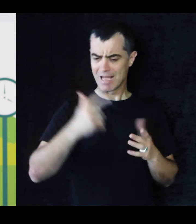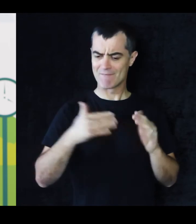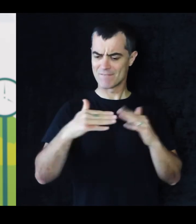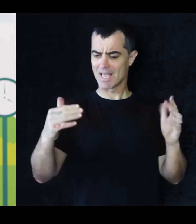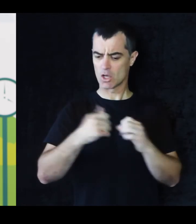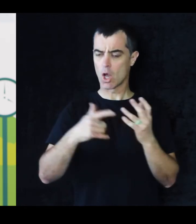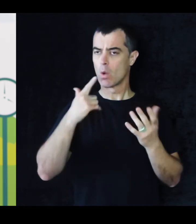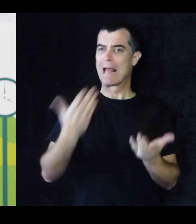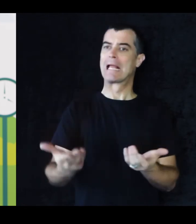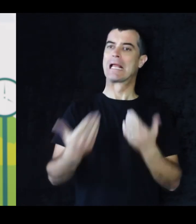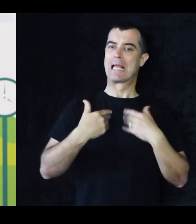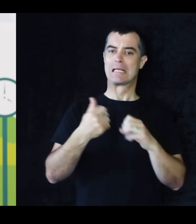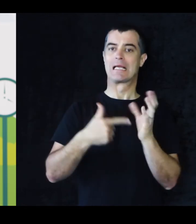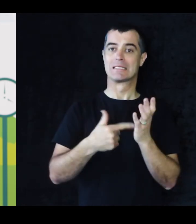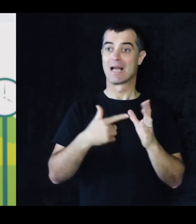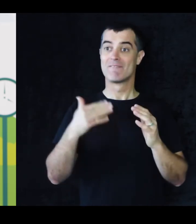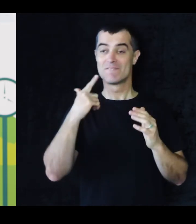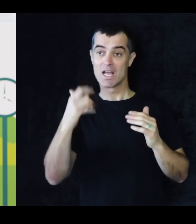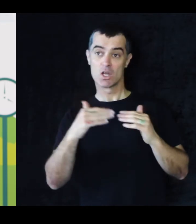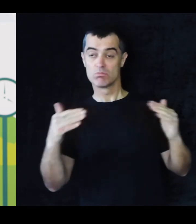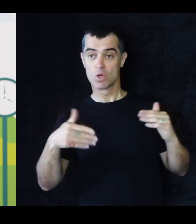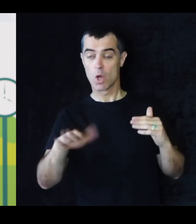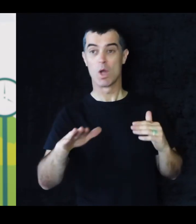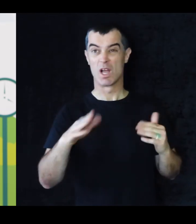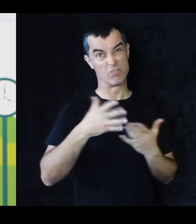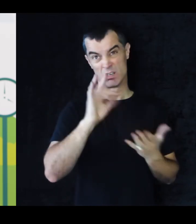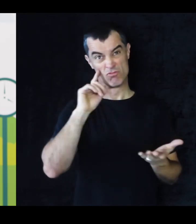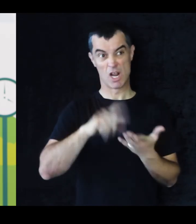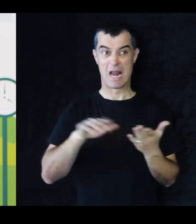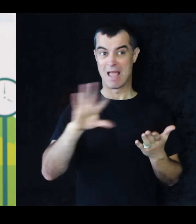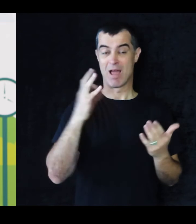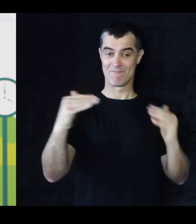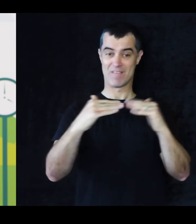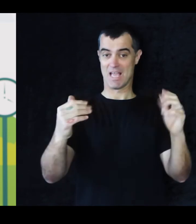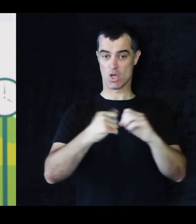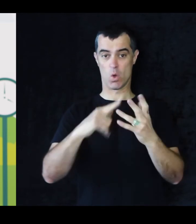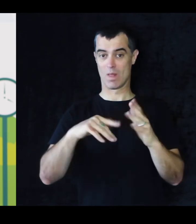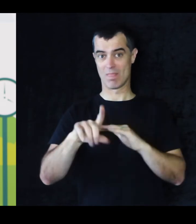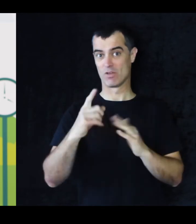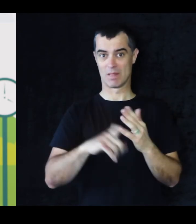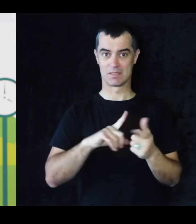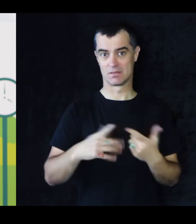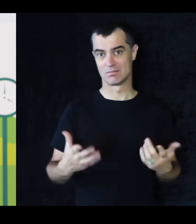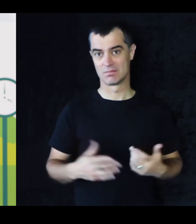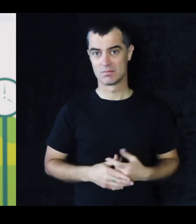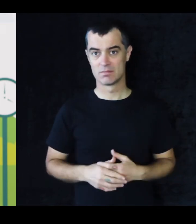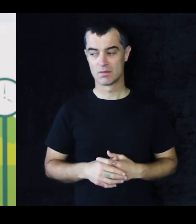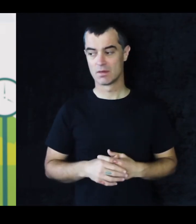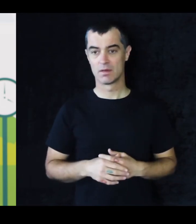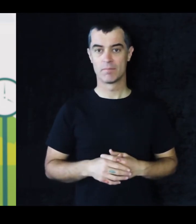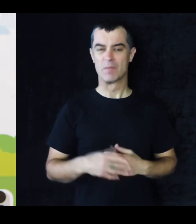Is that it? And that totally doesn't recognise that not everybody is getting a fair go in the first place.